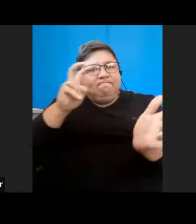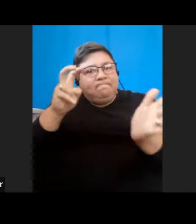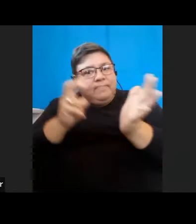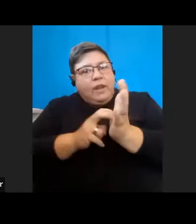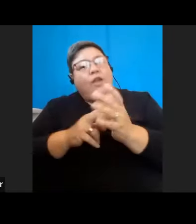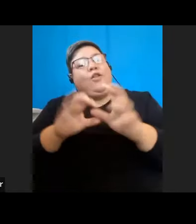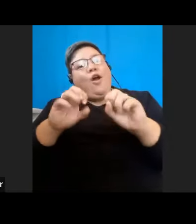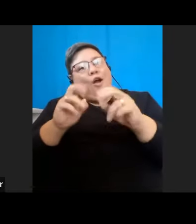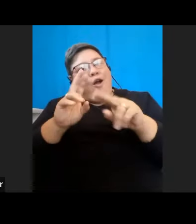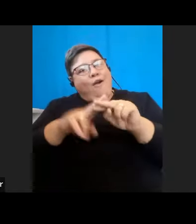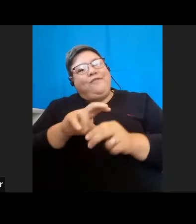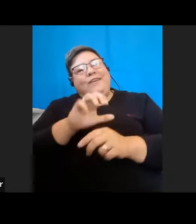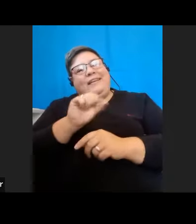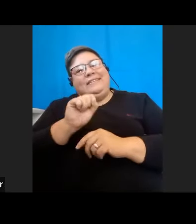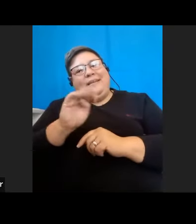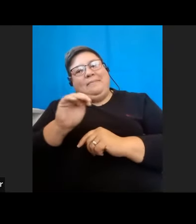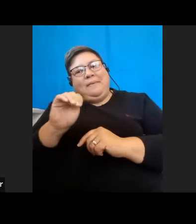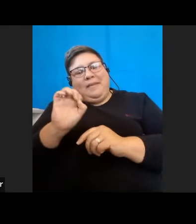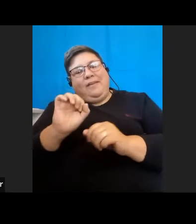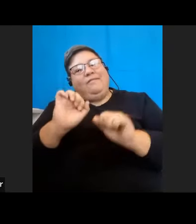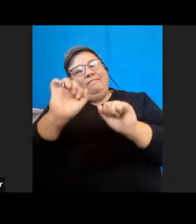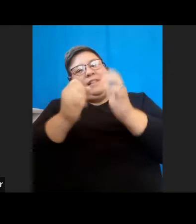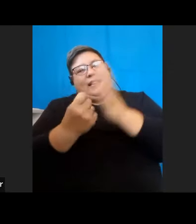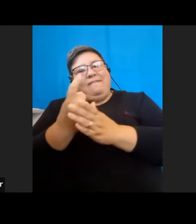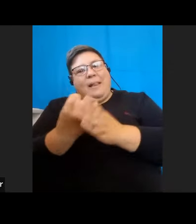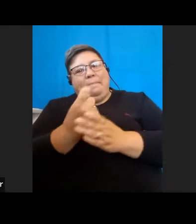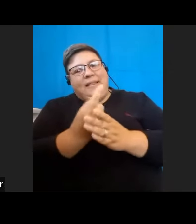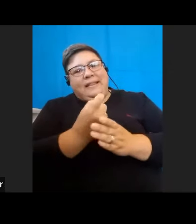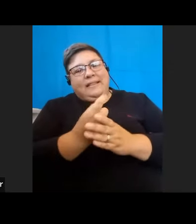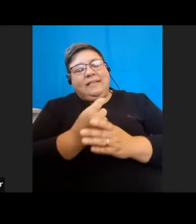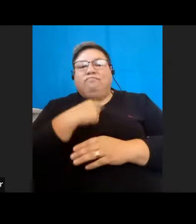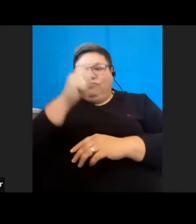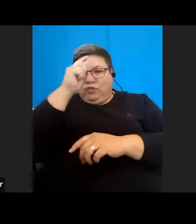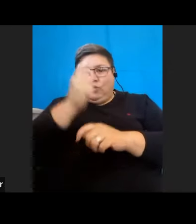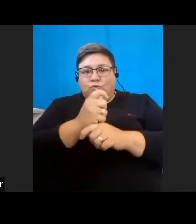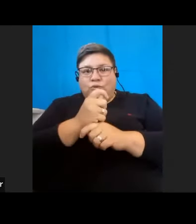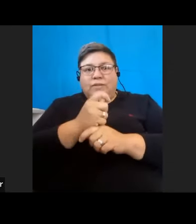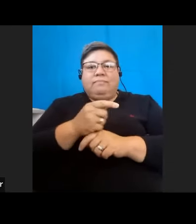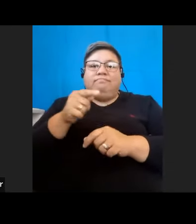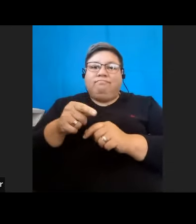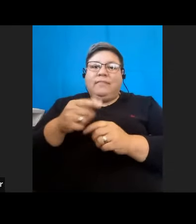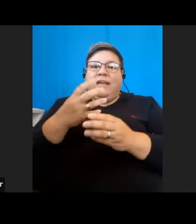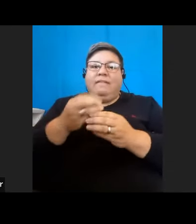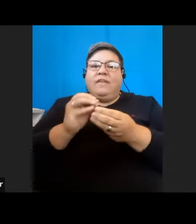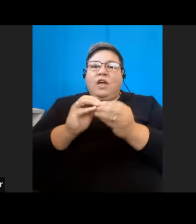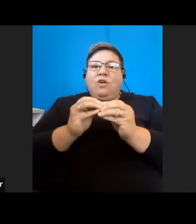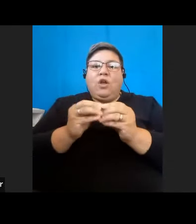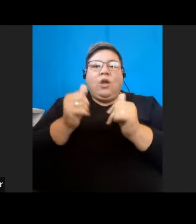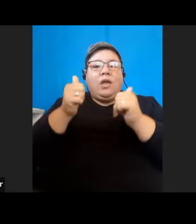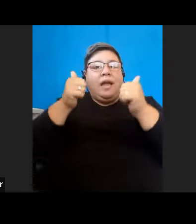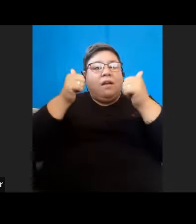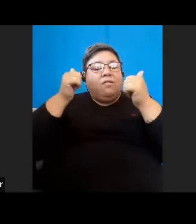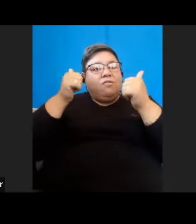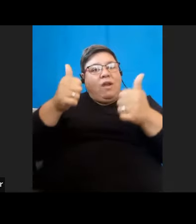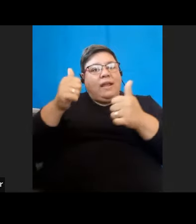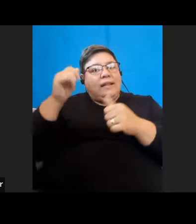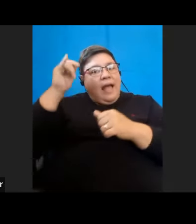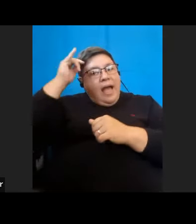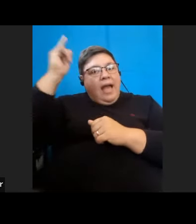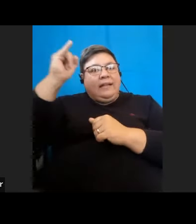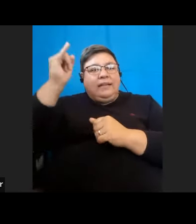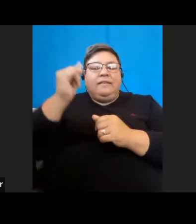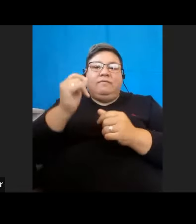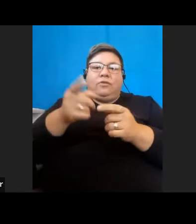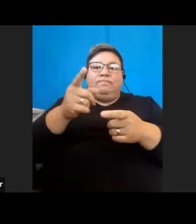SMMEs in the development of the AEO. And I trust that this creates a great deal of excitement amongst the traders as well as